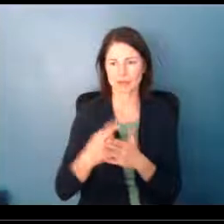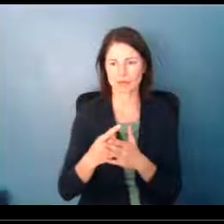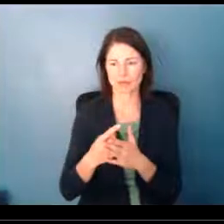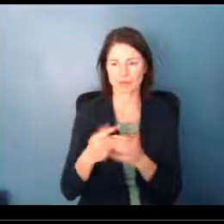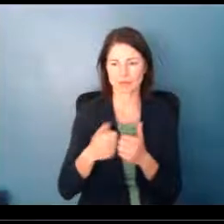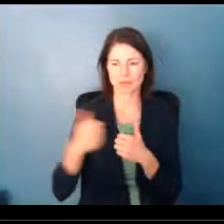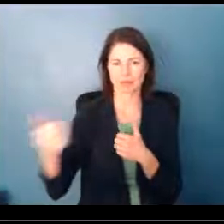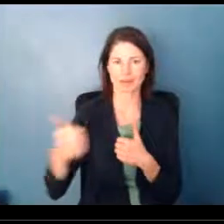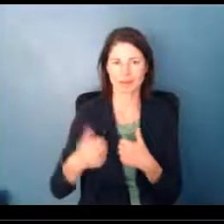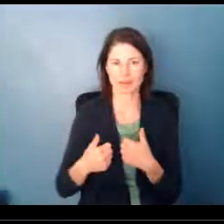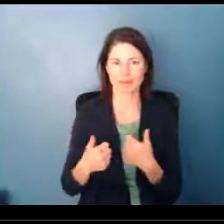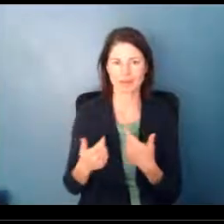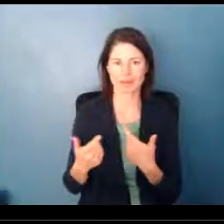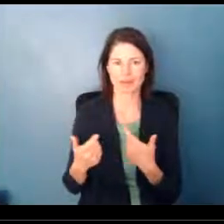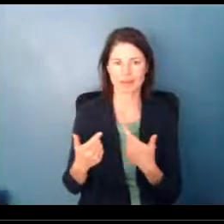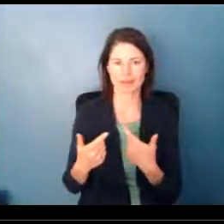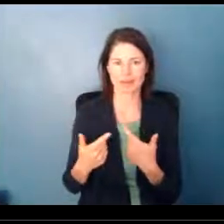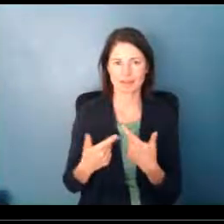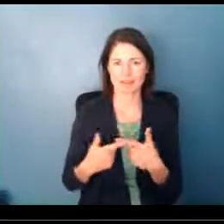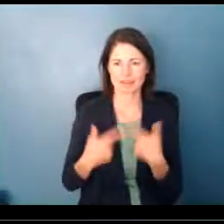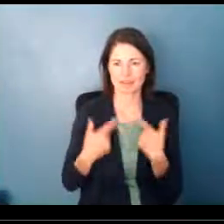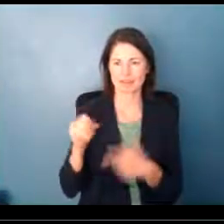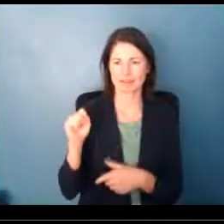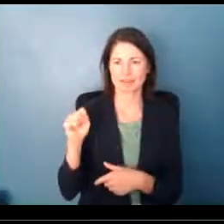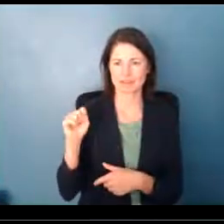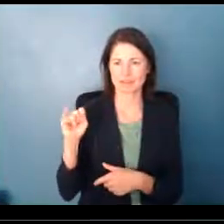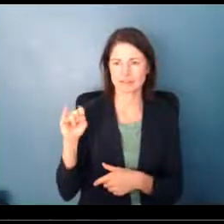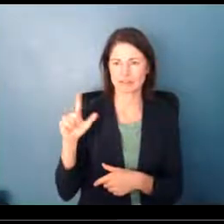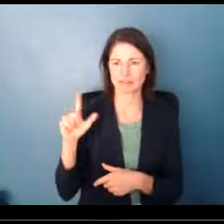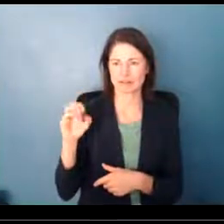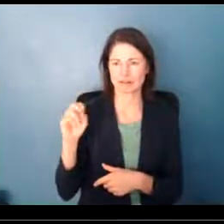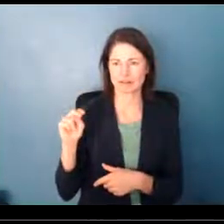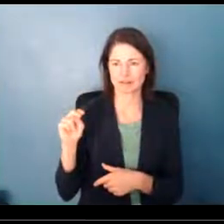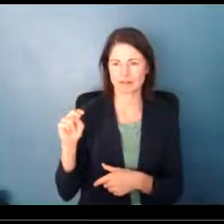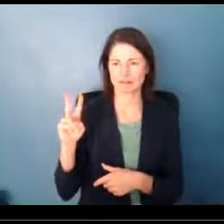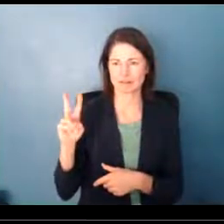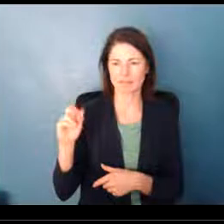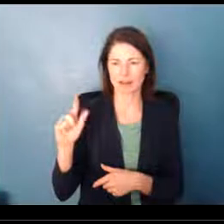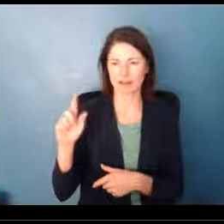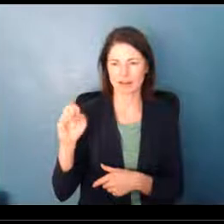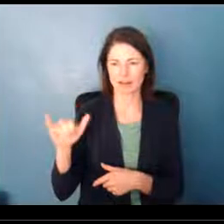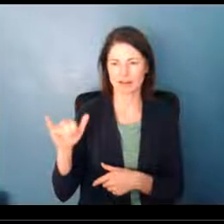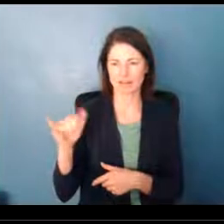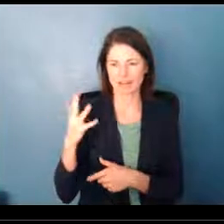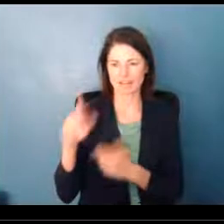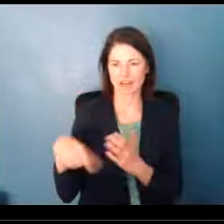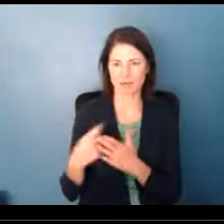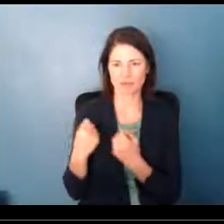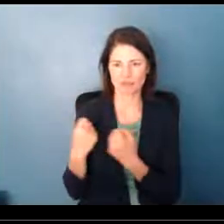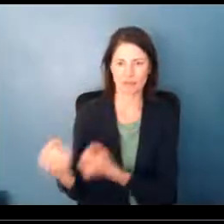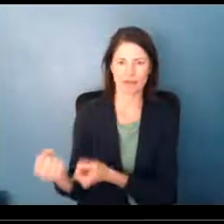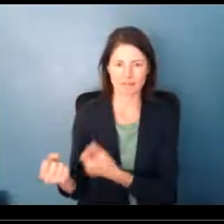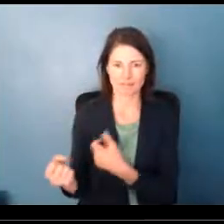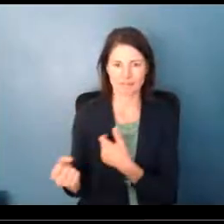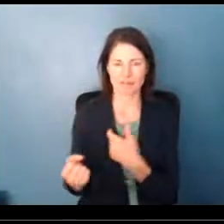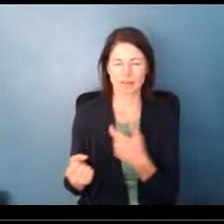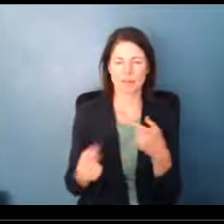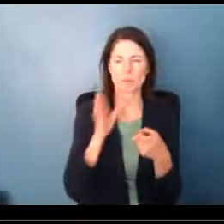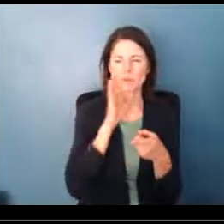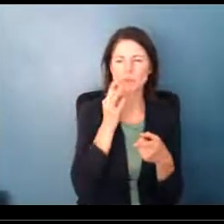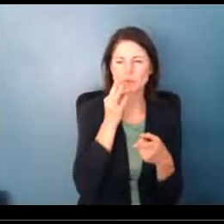in Silicon Valley. Well, we're going to be taking a break right after this. And actually, you and I are both going to be leaving.